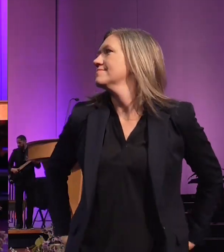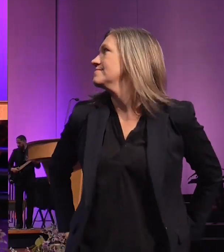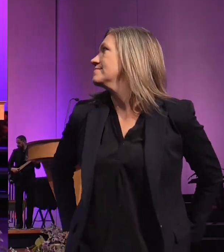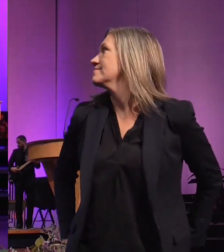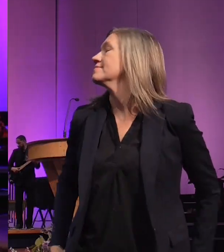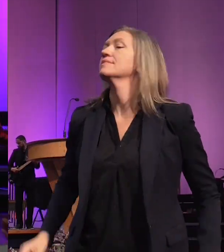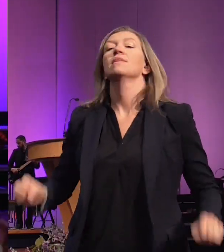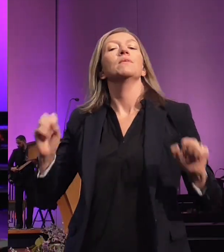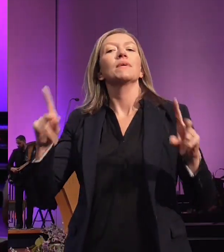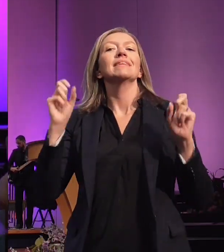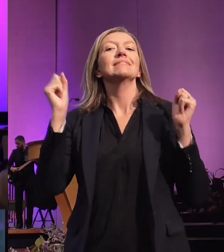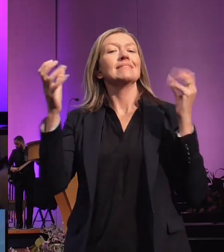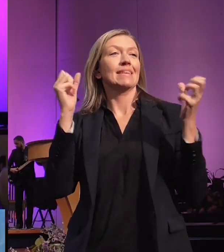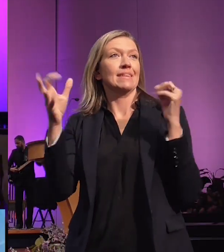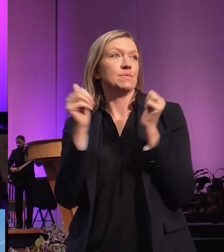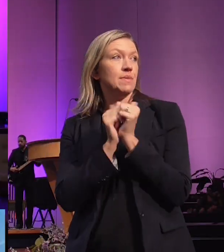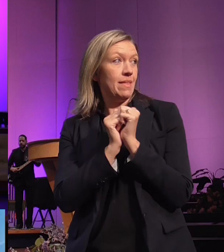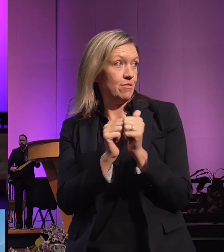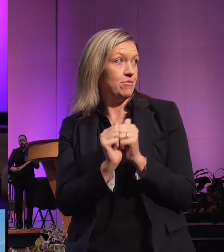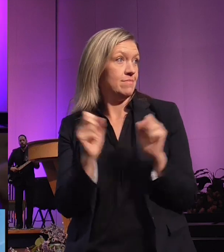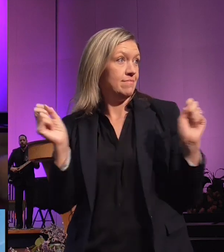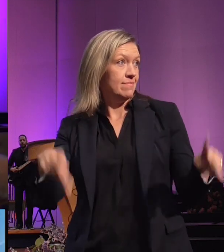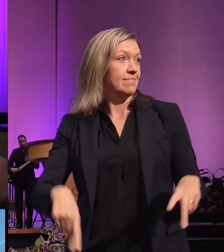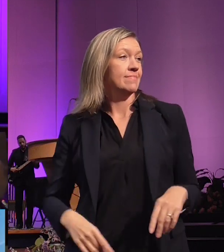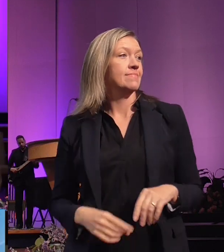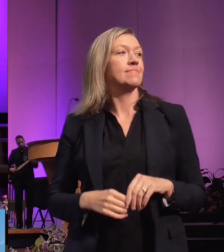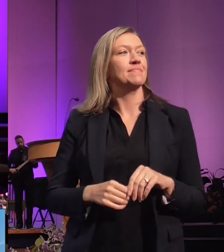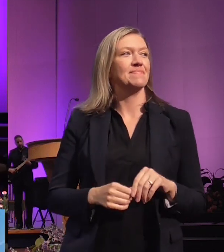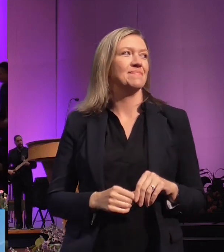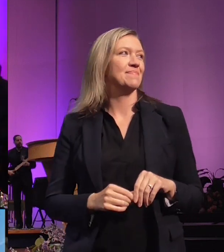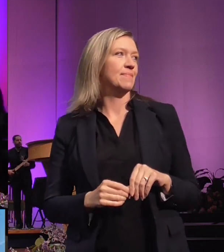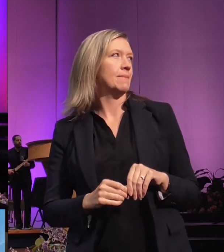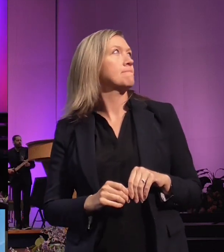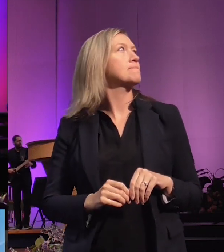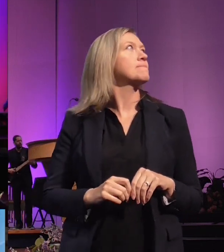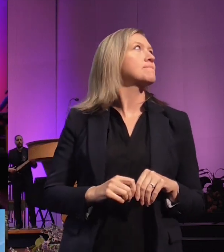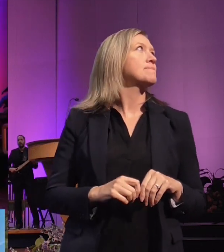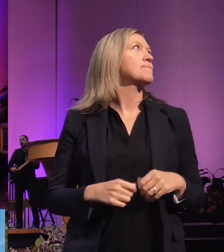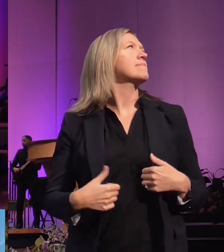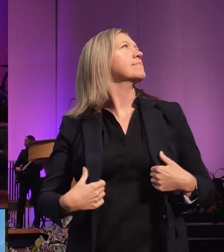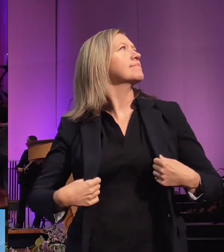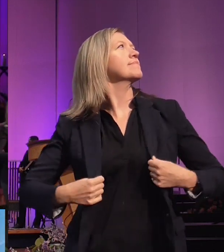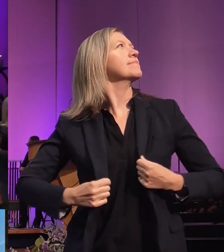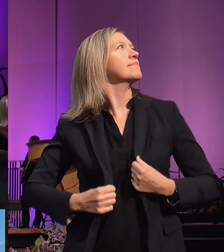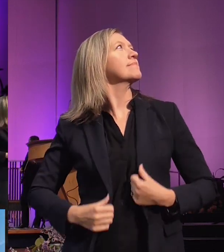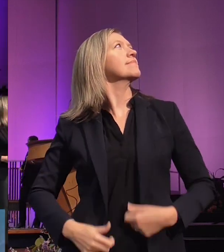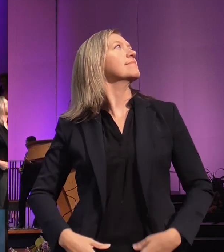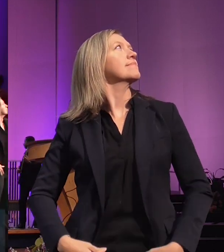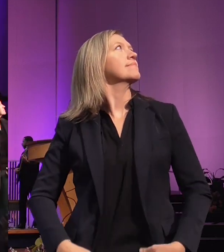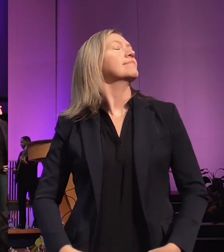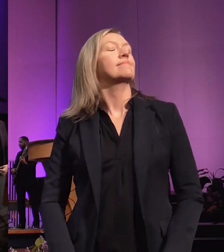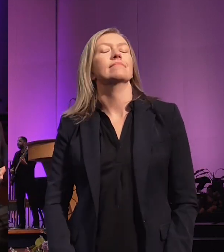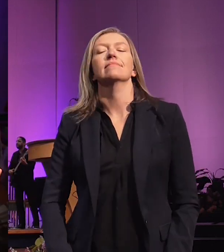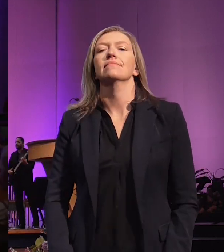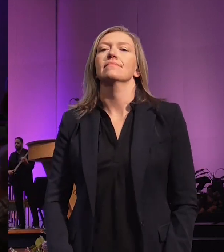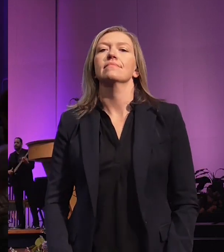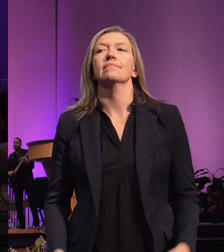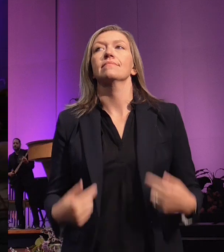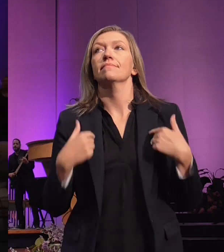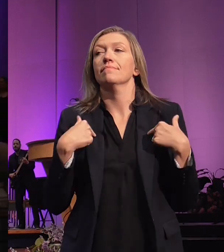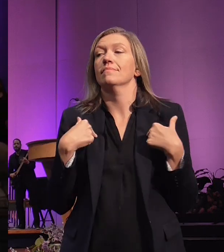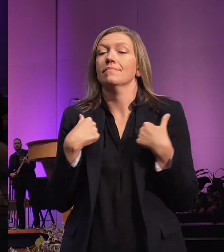All right, so let's sing together, shall we? Thank you.